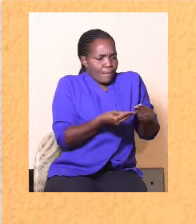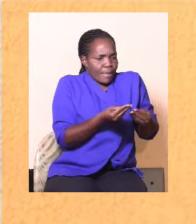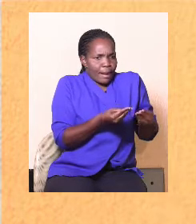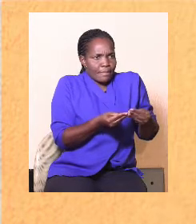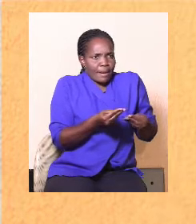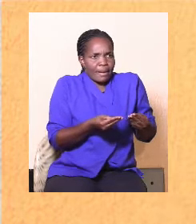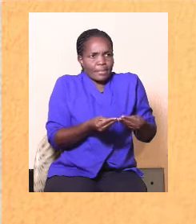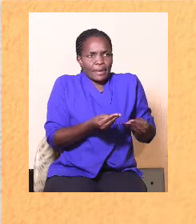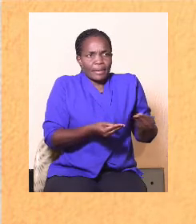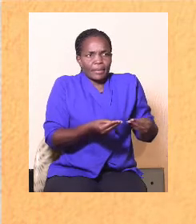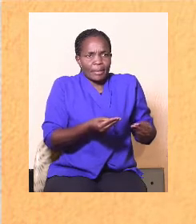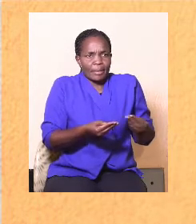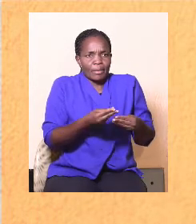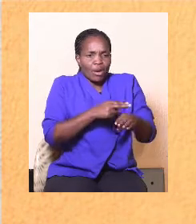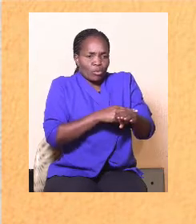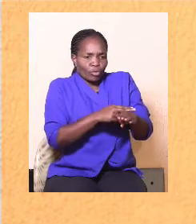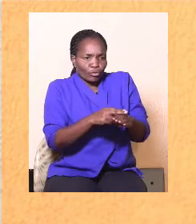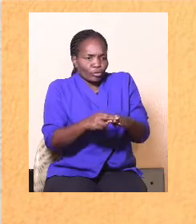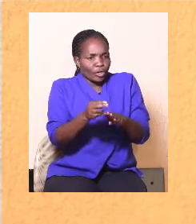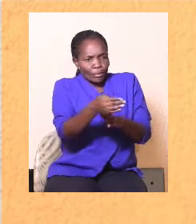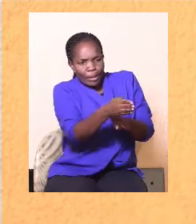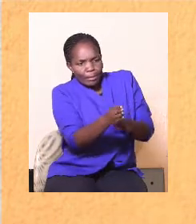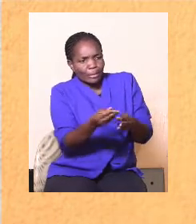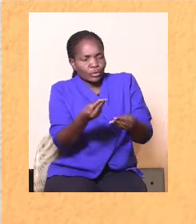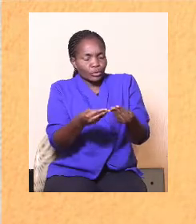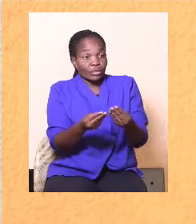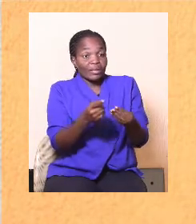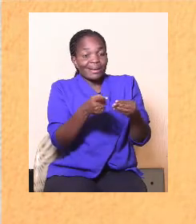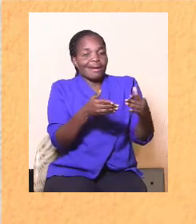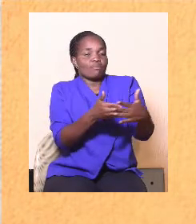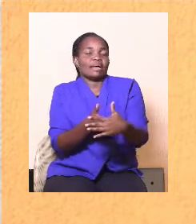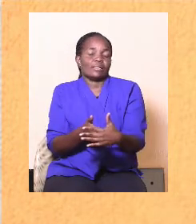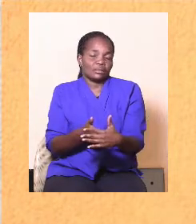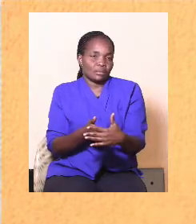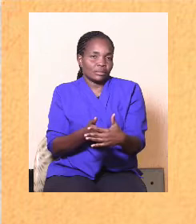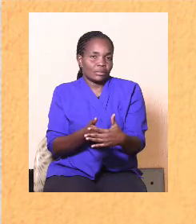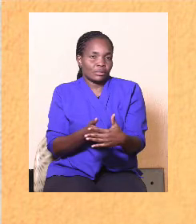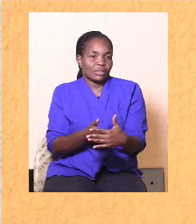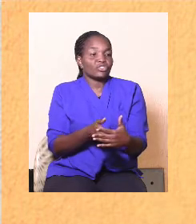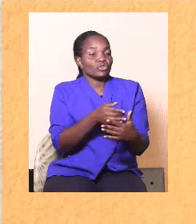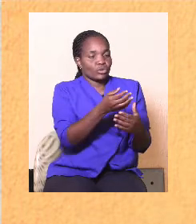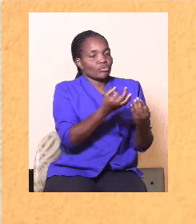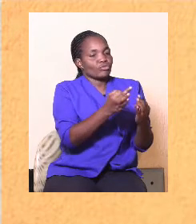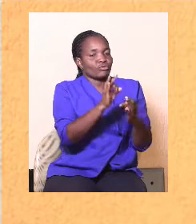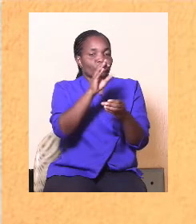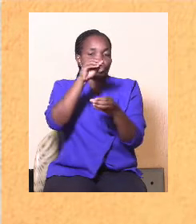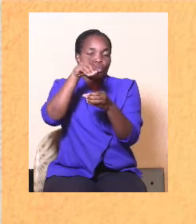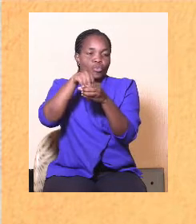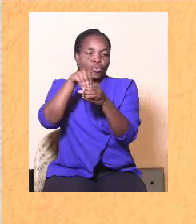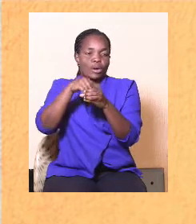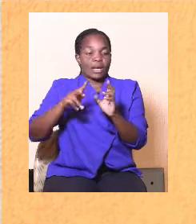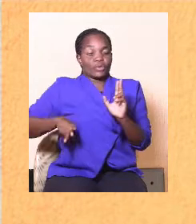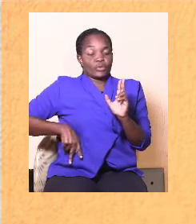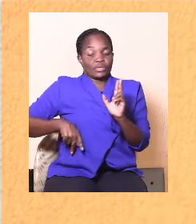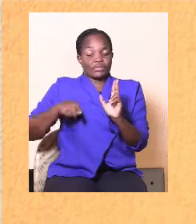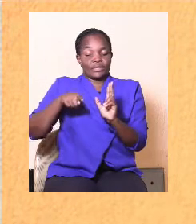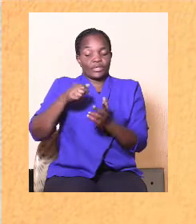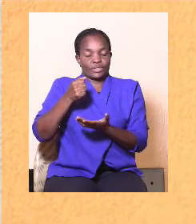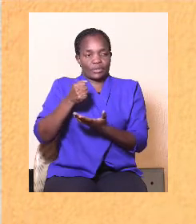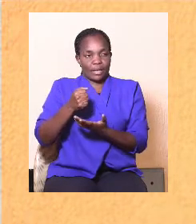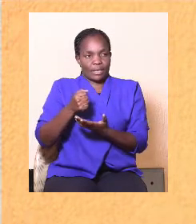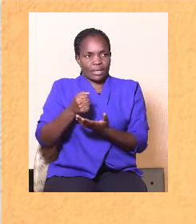market, along the street corner, now you cannot sell anymore, you qualify to receive this grant,